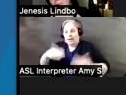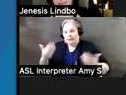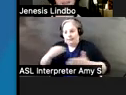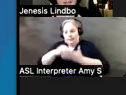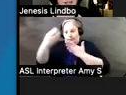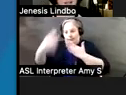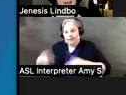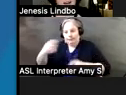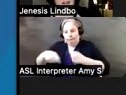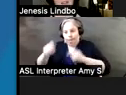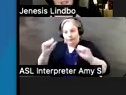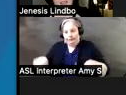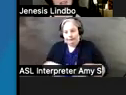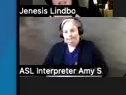expensive.